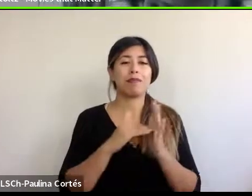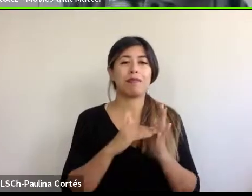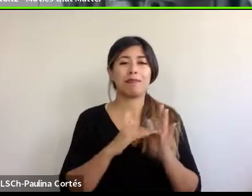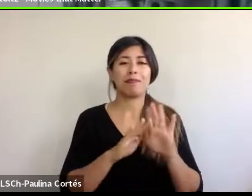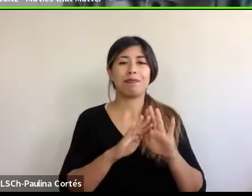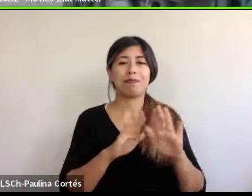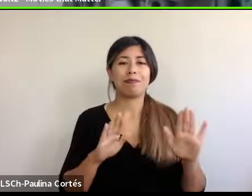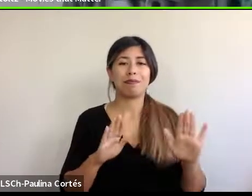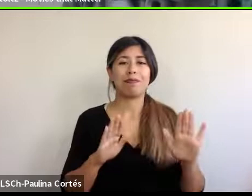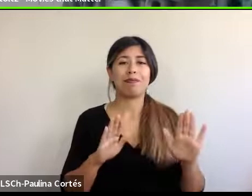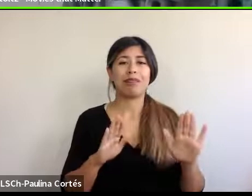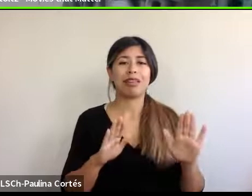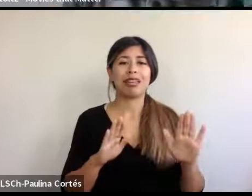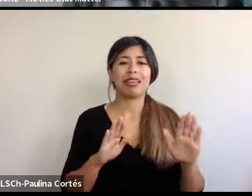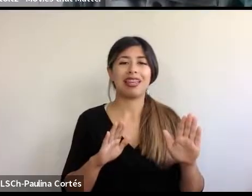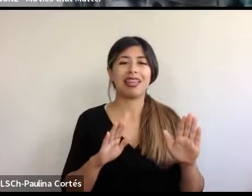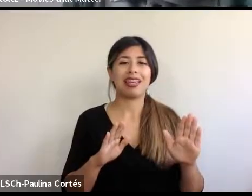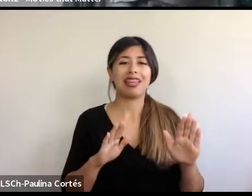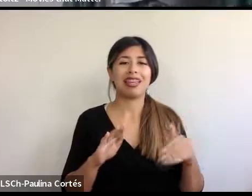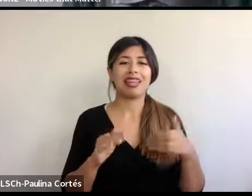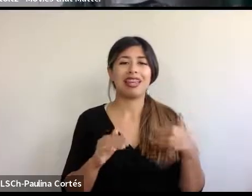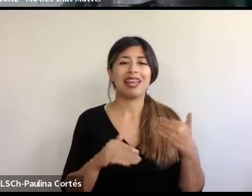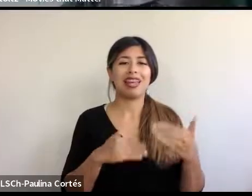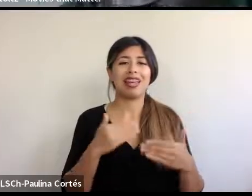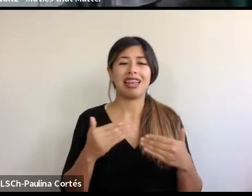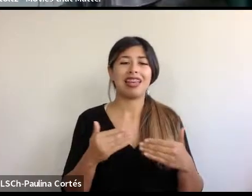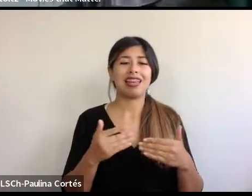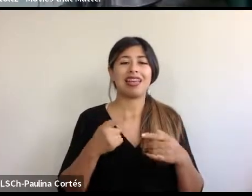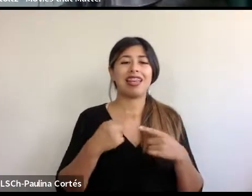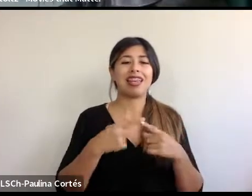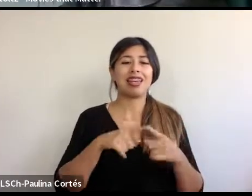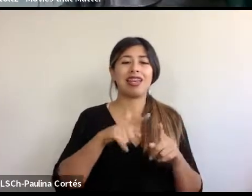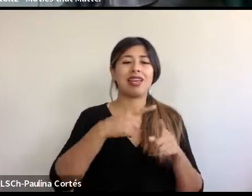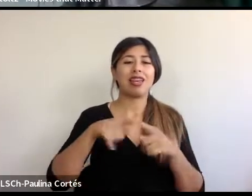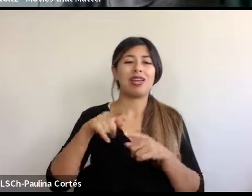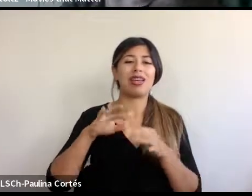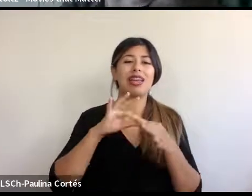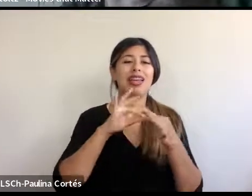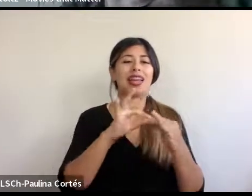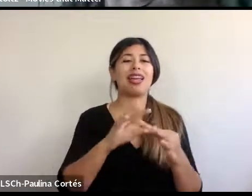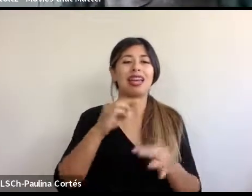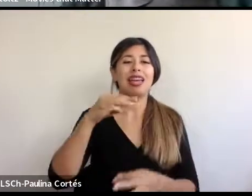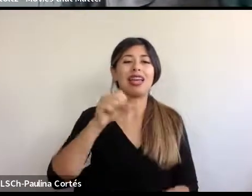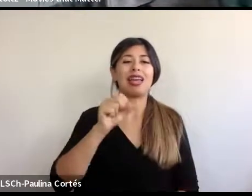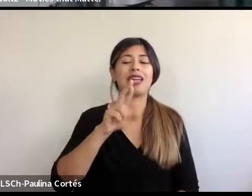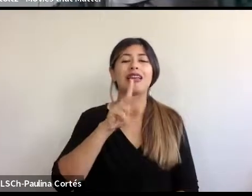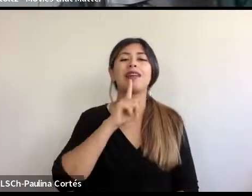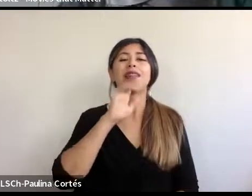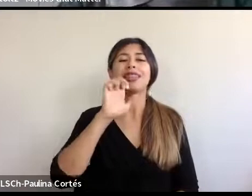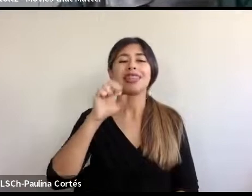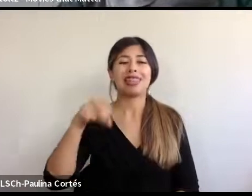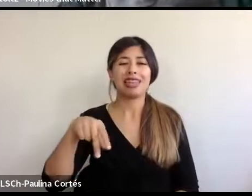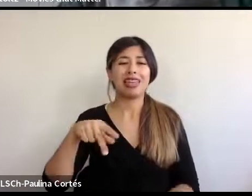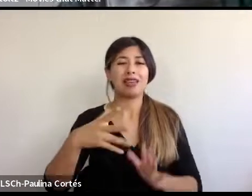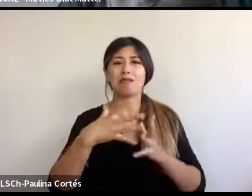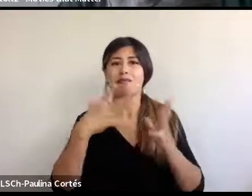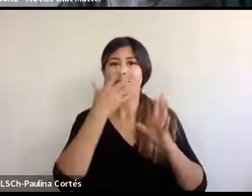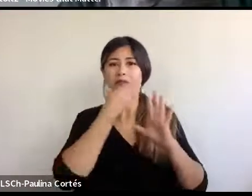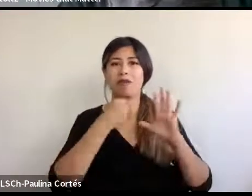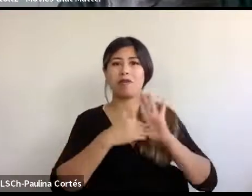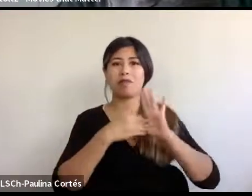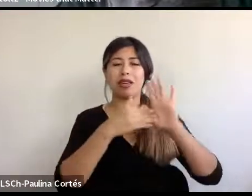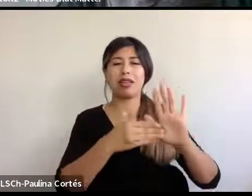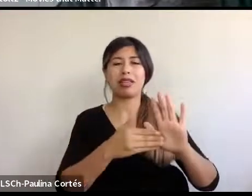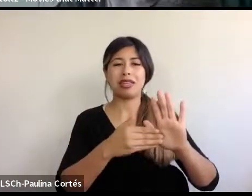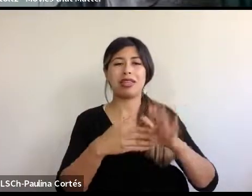Thank you, Martin. Wonderful presentation. For One World, I would say that we are, unlike Movies